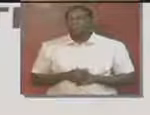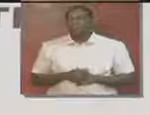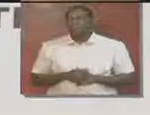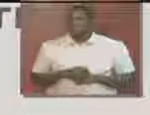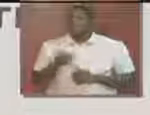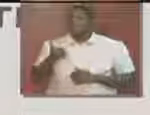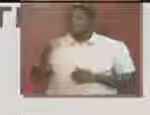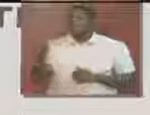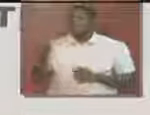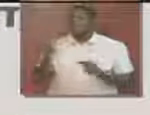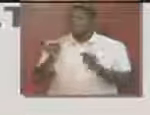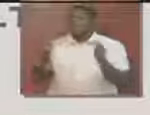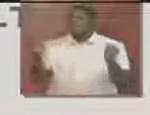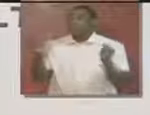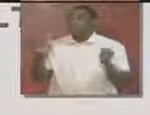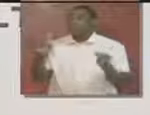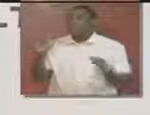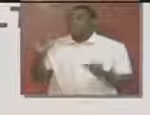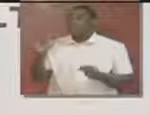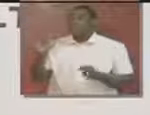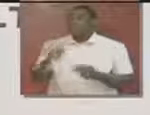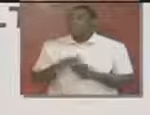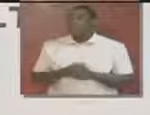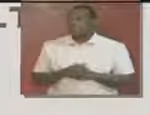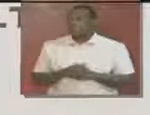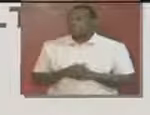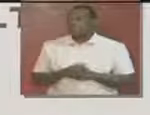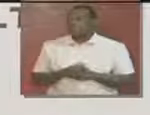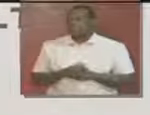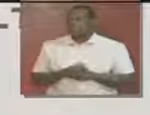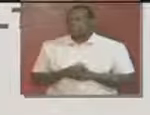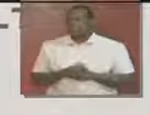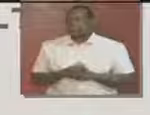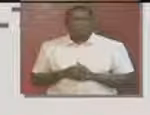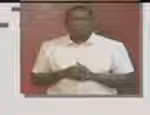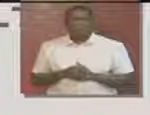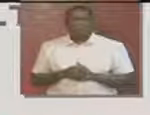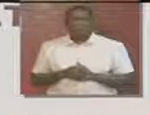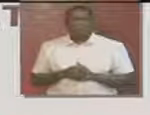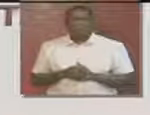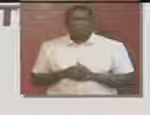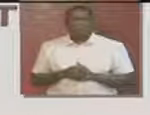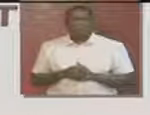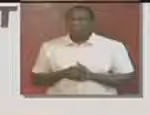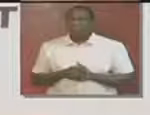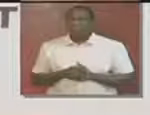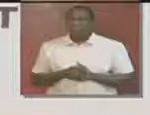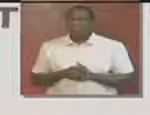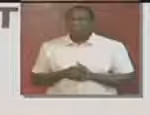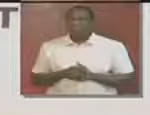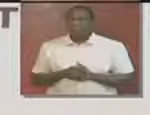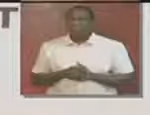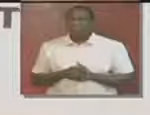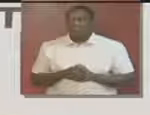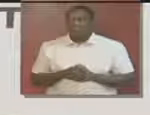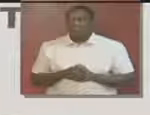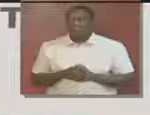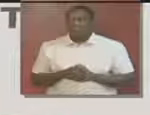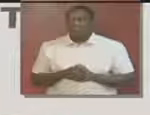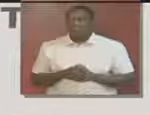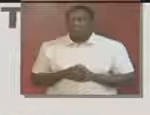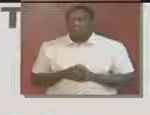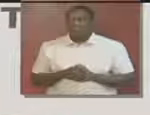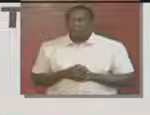please. Good morning, Denali Susie from Newsday. To Dr. Paul, we've seen